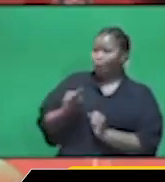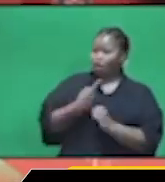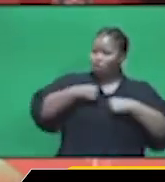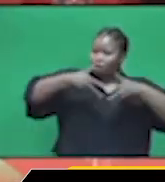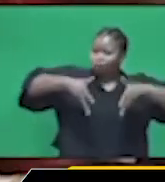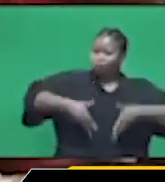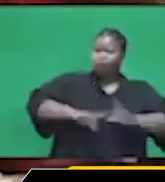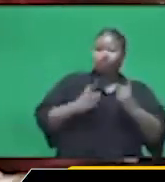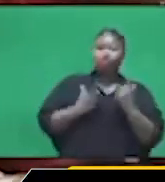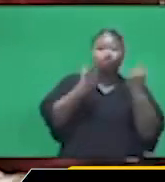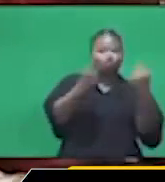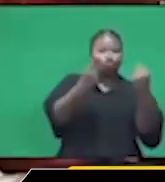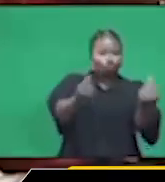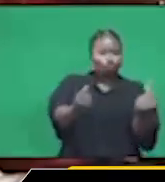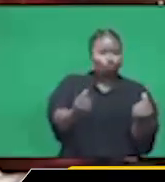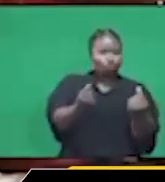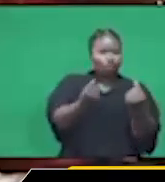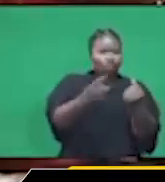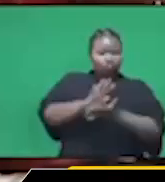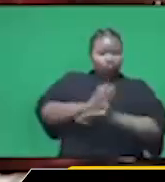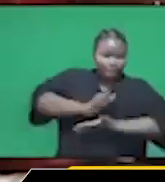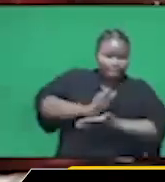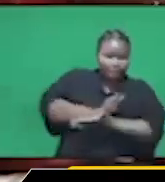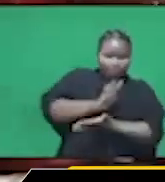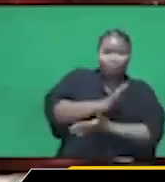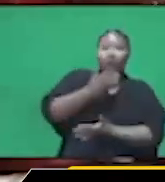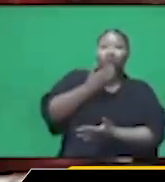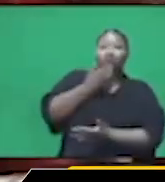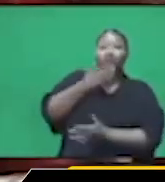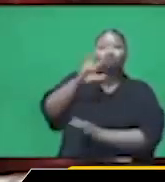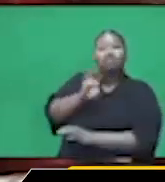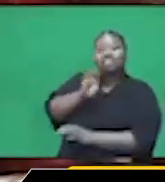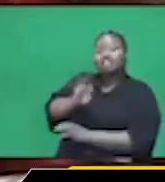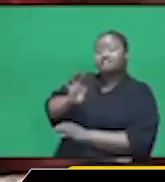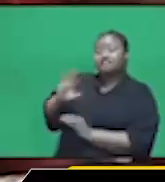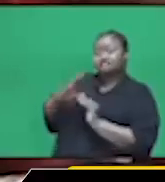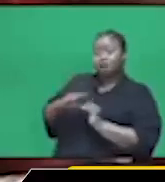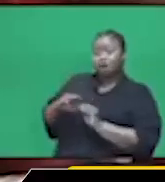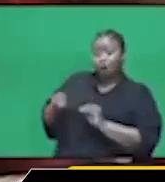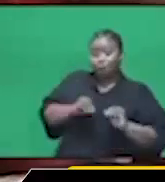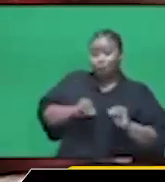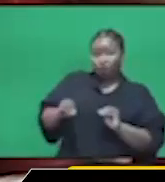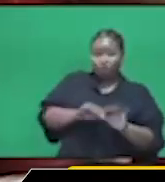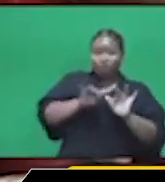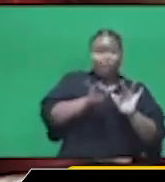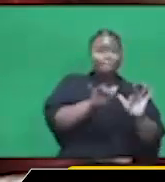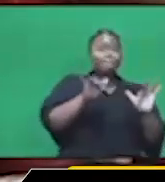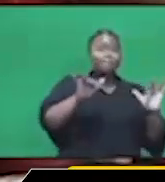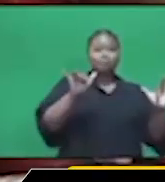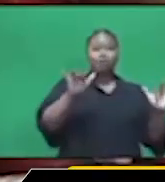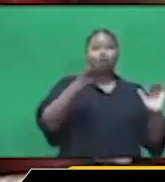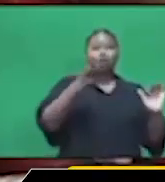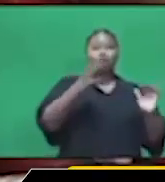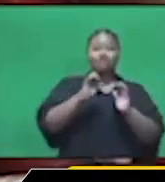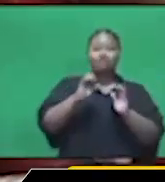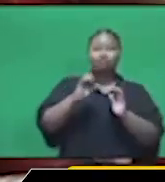a solidarity to the EFF, a movement of the people of Africa.